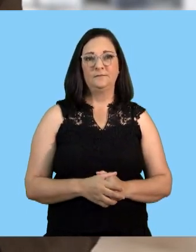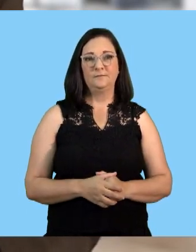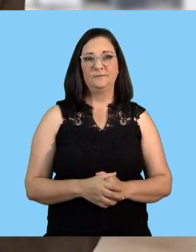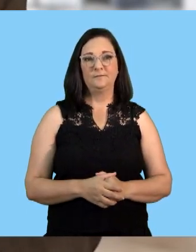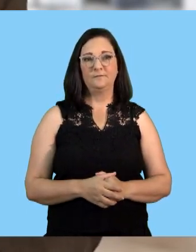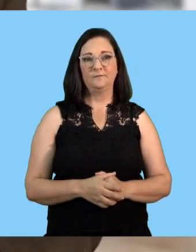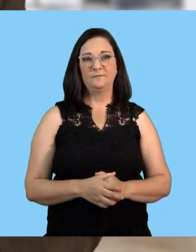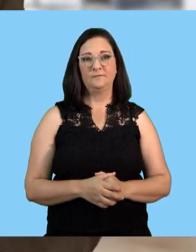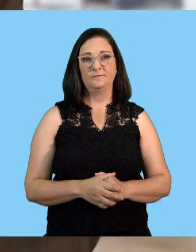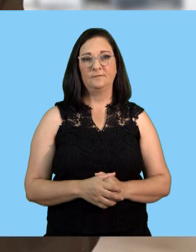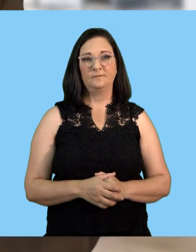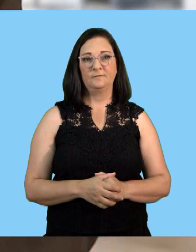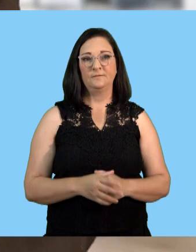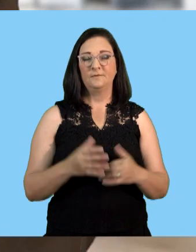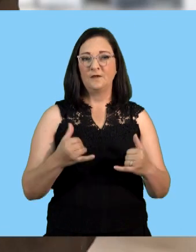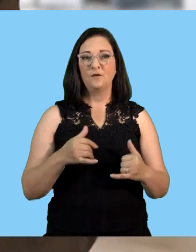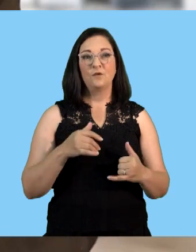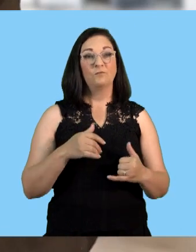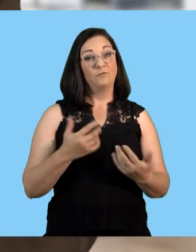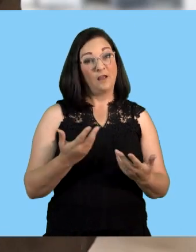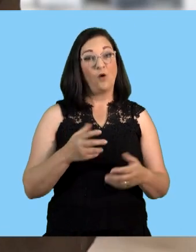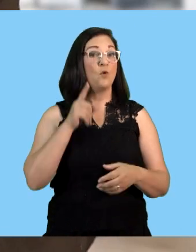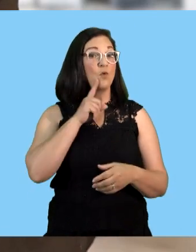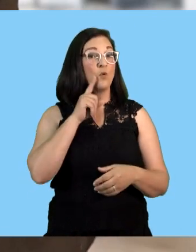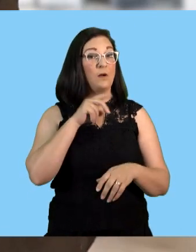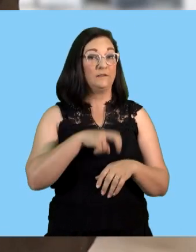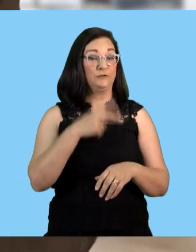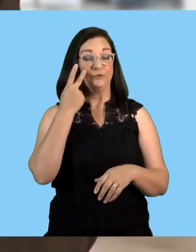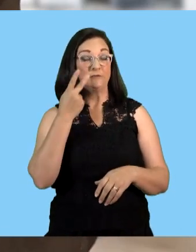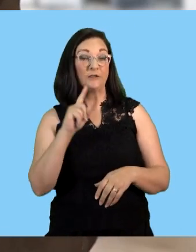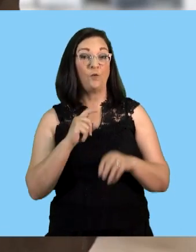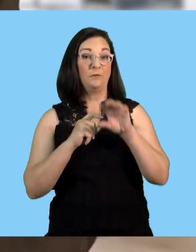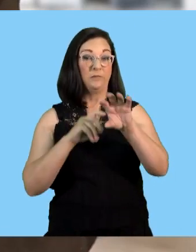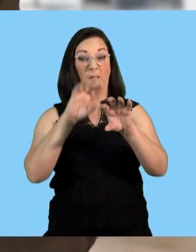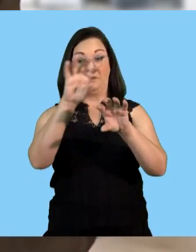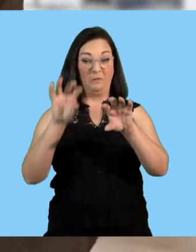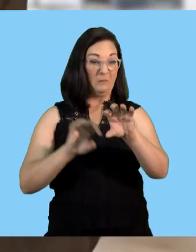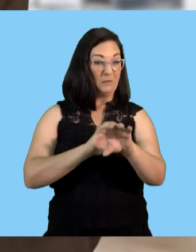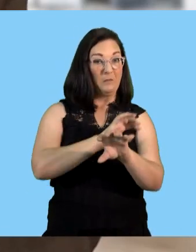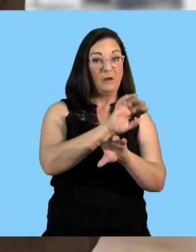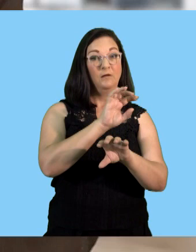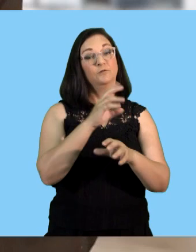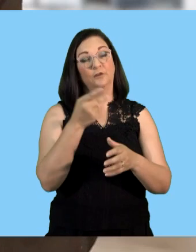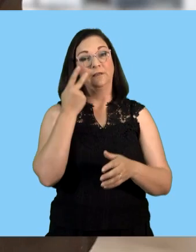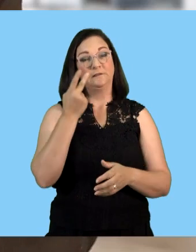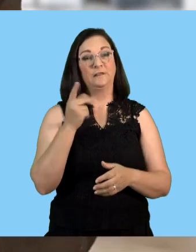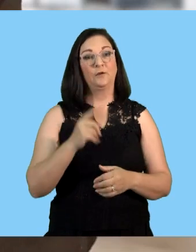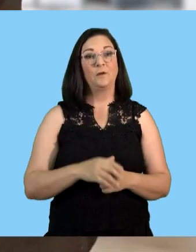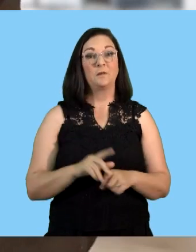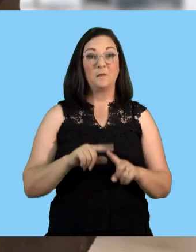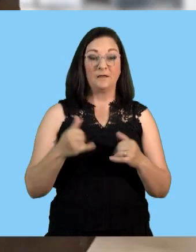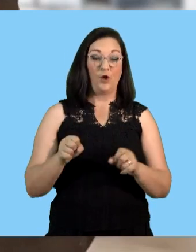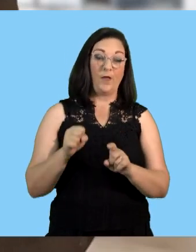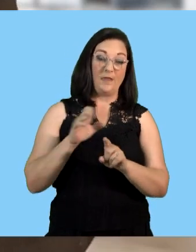do this. Right. As you all know, we always have a journey that we have to take. So with our journey, as mentioned, the topic